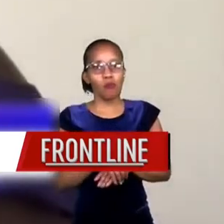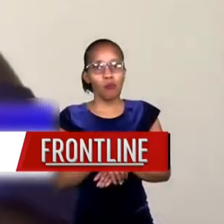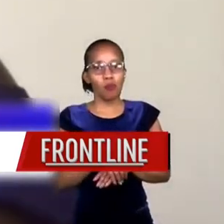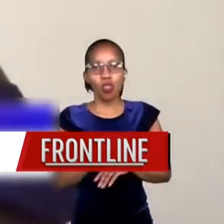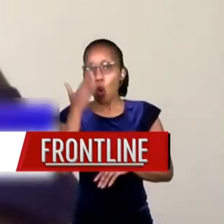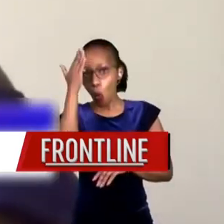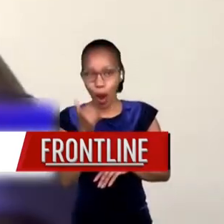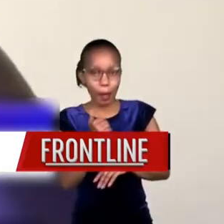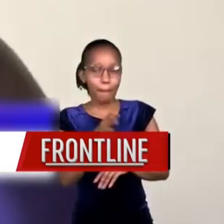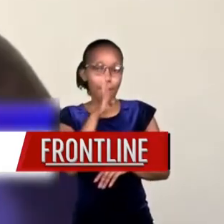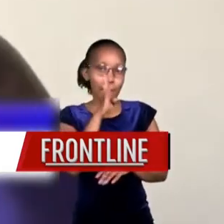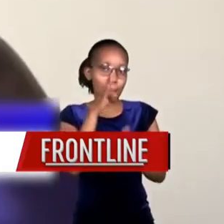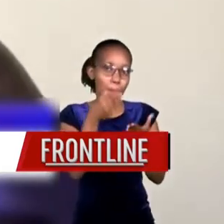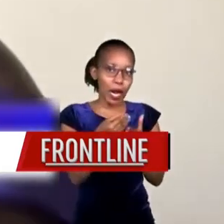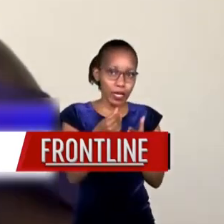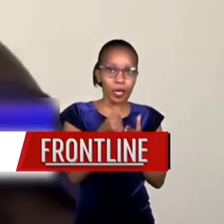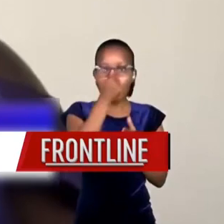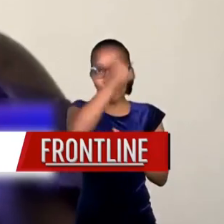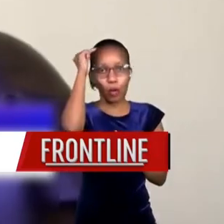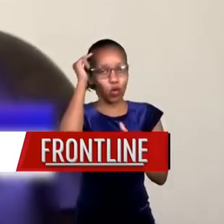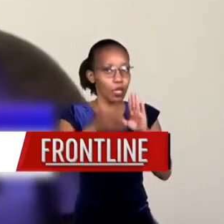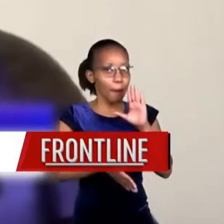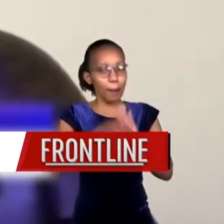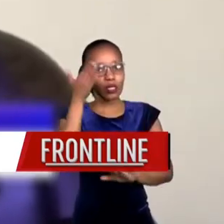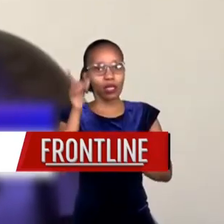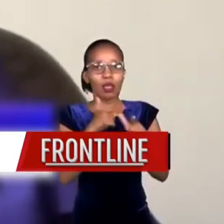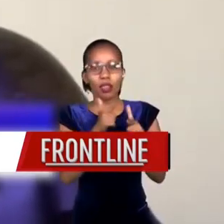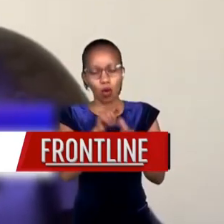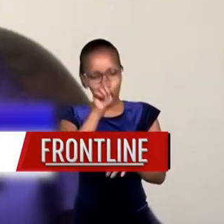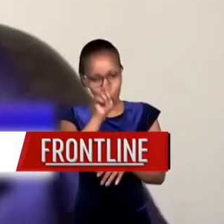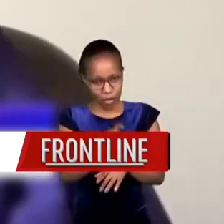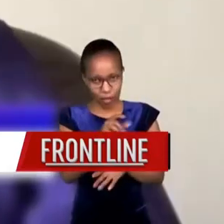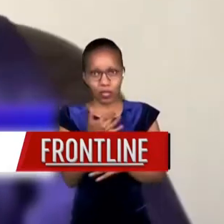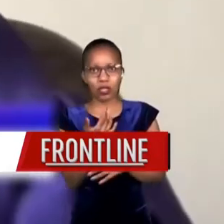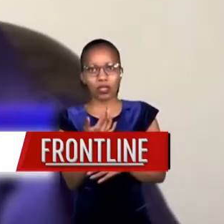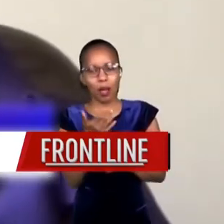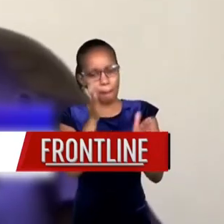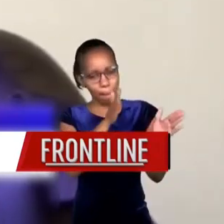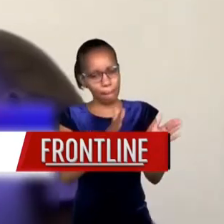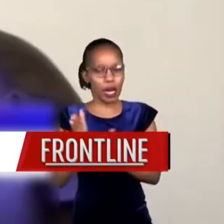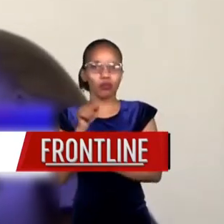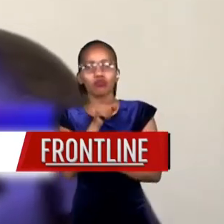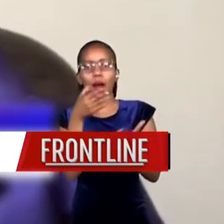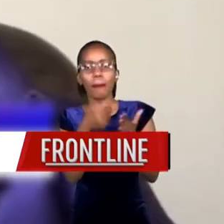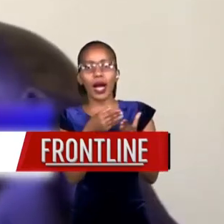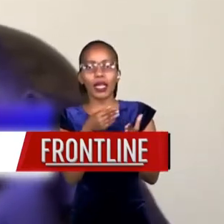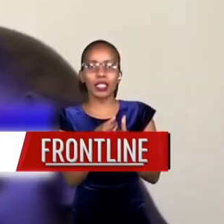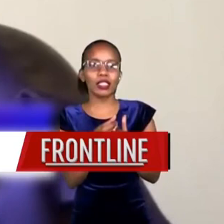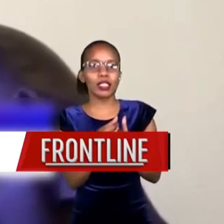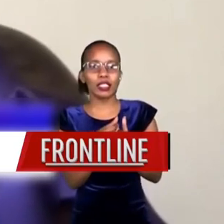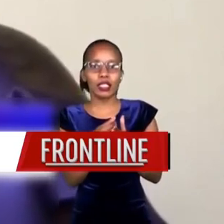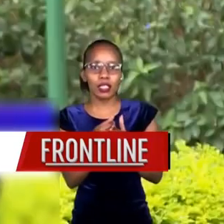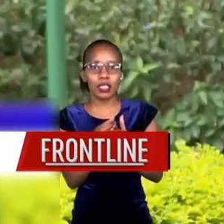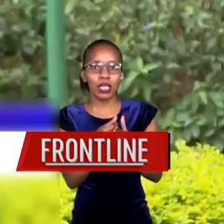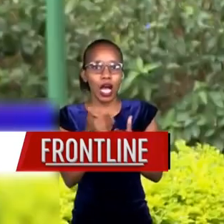why you're borrowing money because of an emergency, you still need to try and plan for that. So if you can try and build an